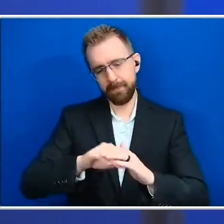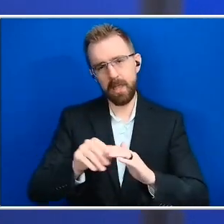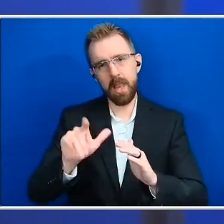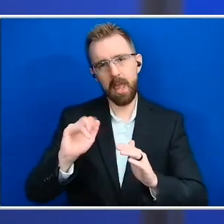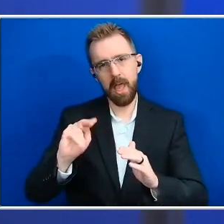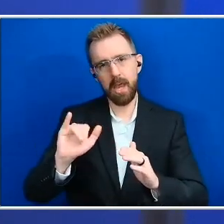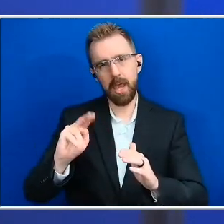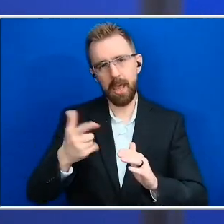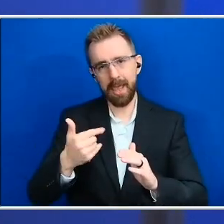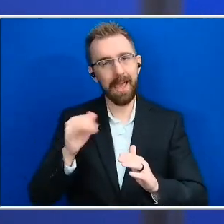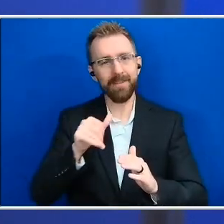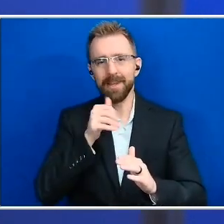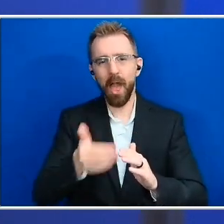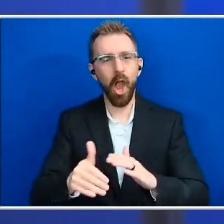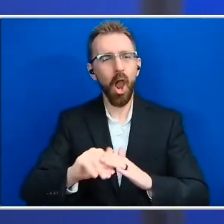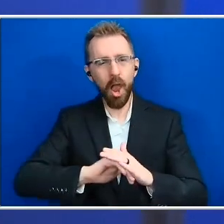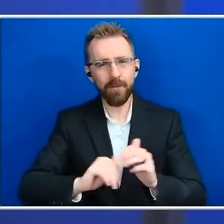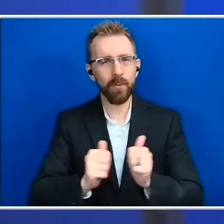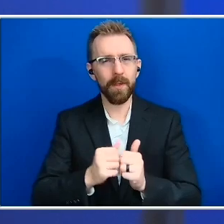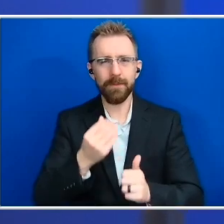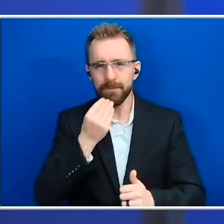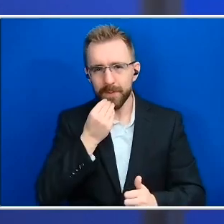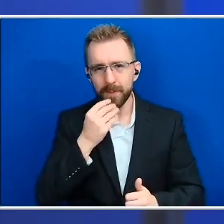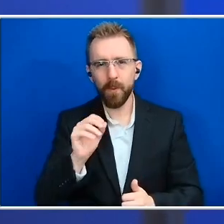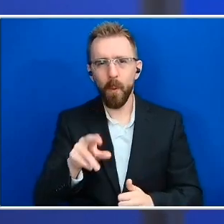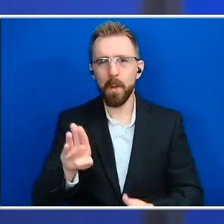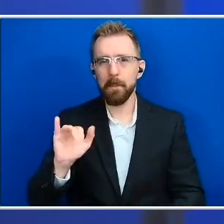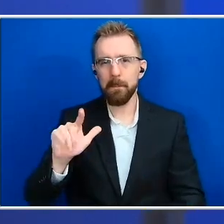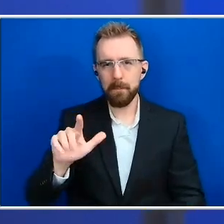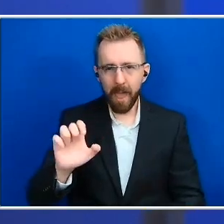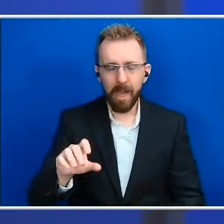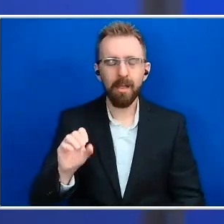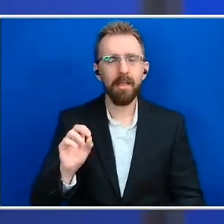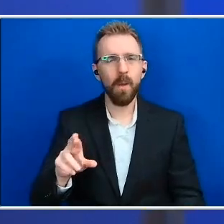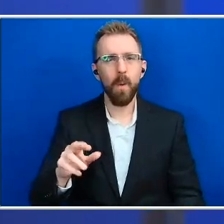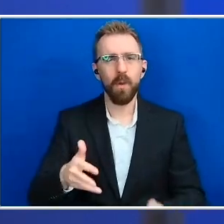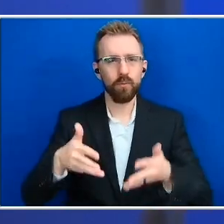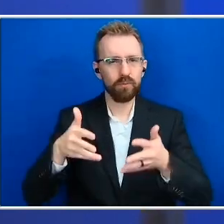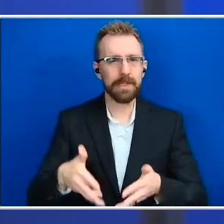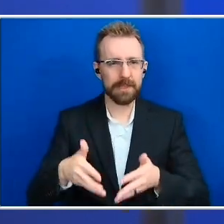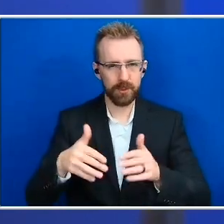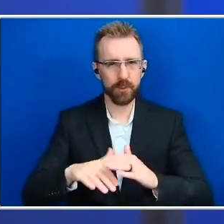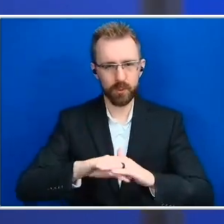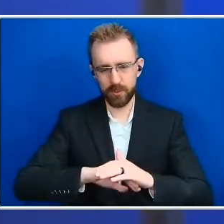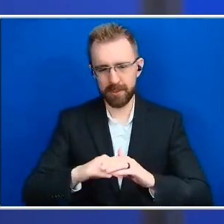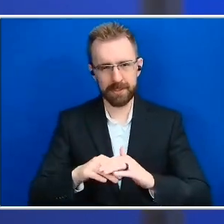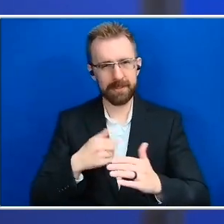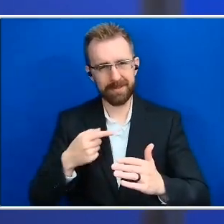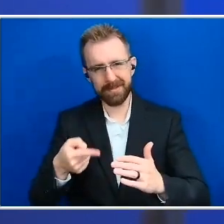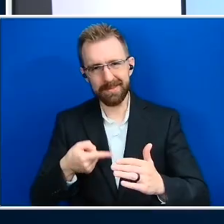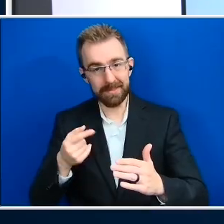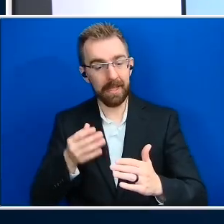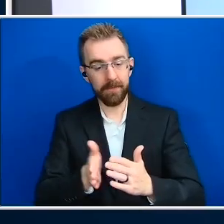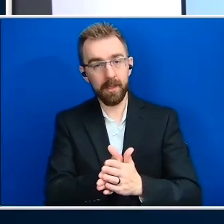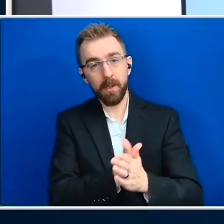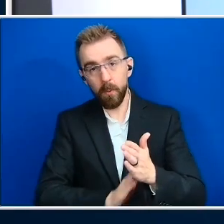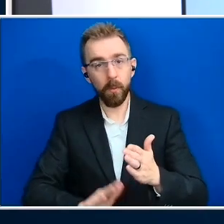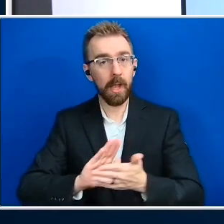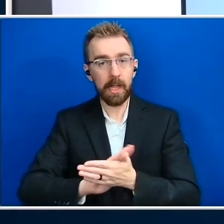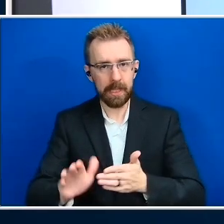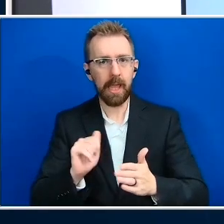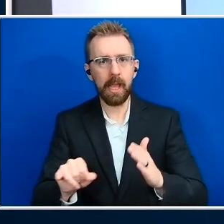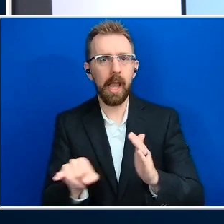the food or bile or, residue, then I will have better chance of detecting. Jean has